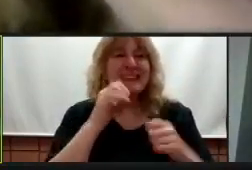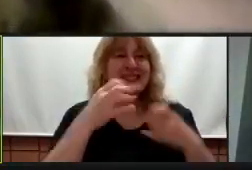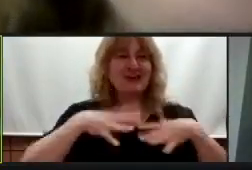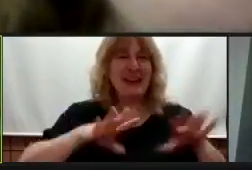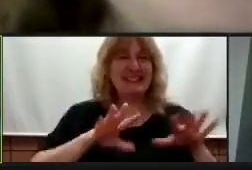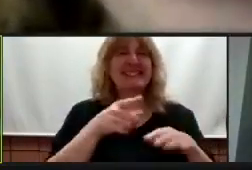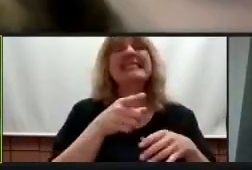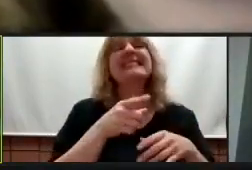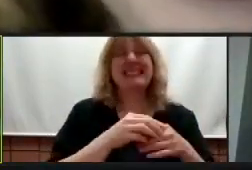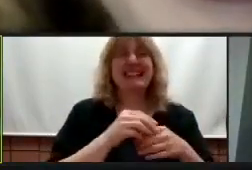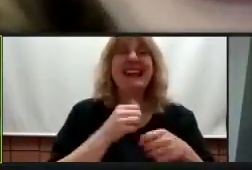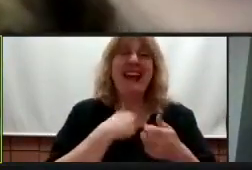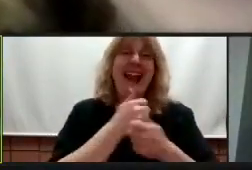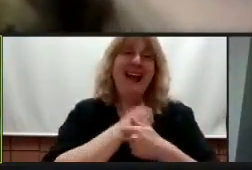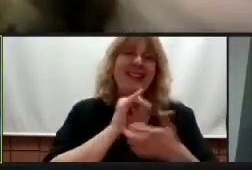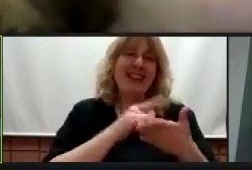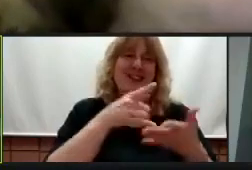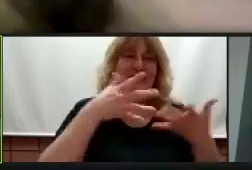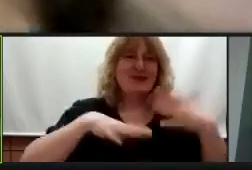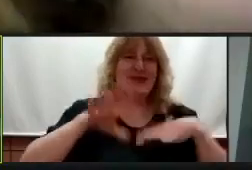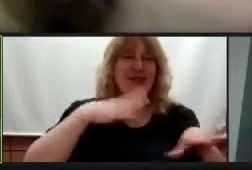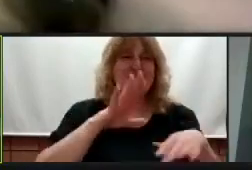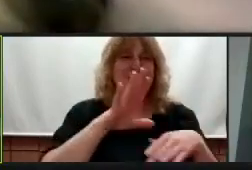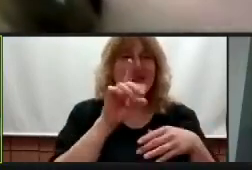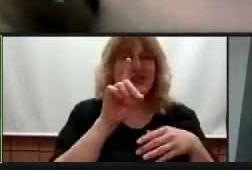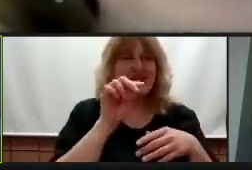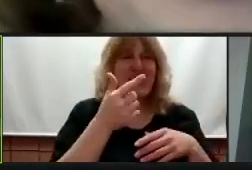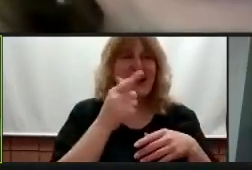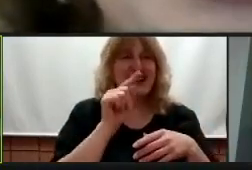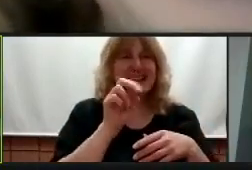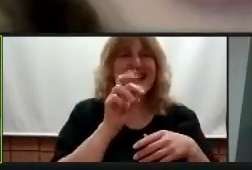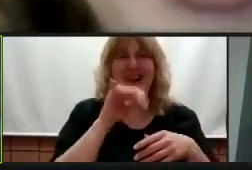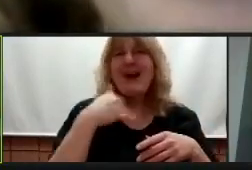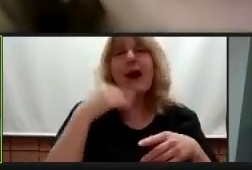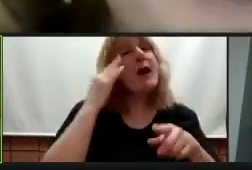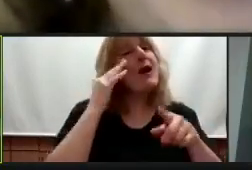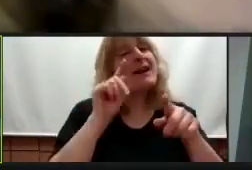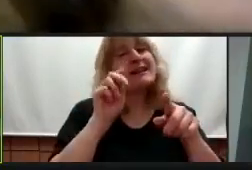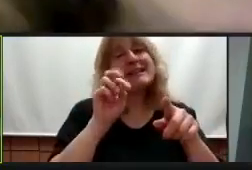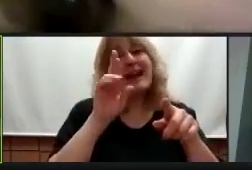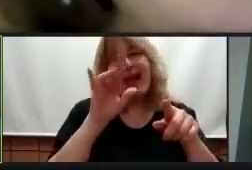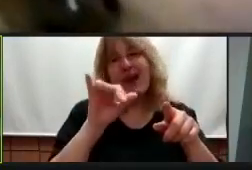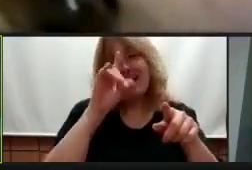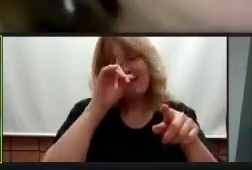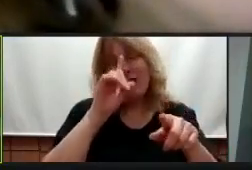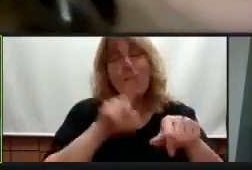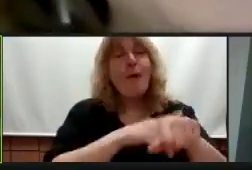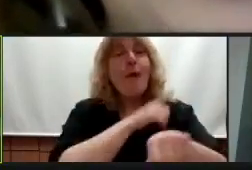I love that you dress up your dog, Terry. I've known Terry for a very long time.